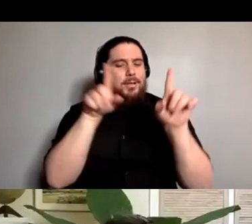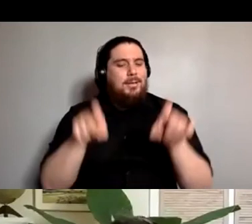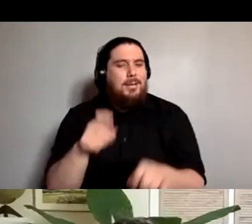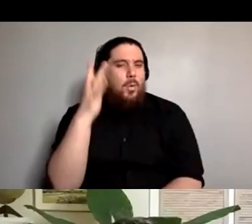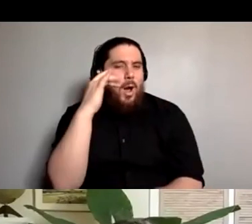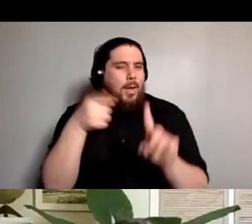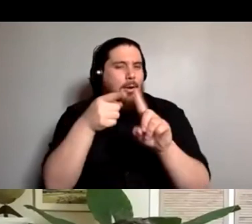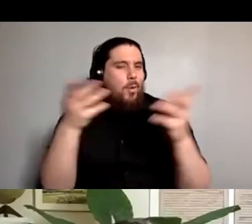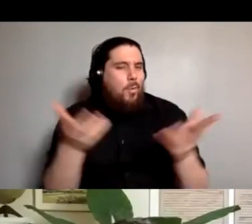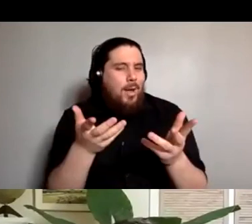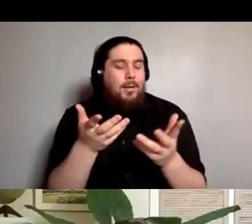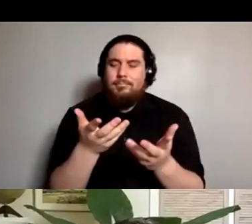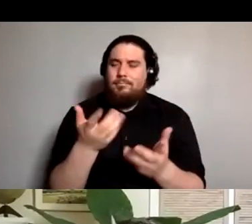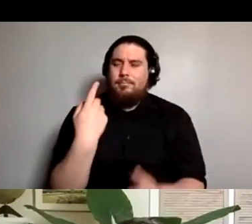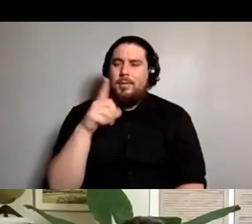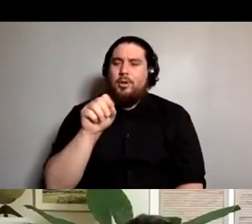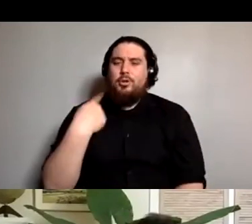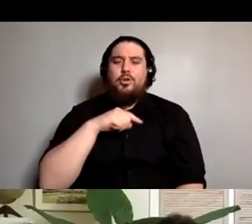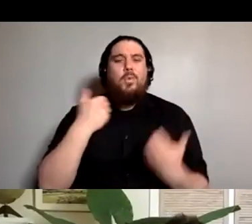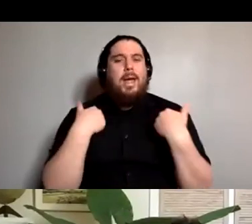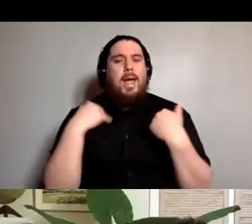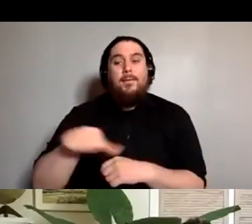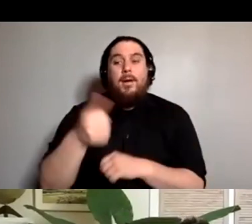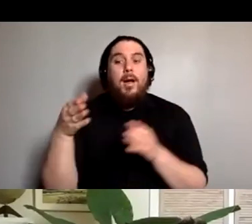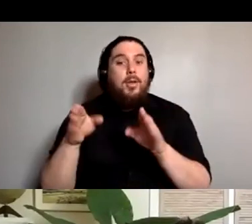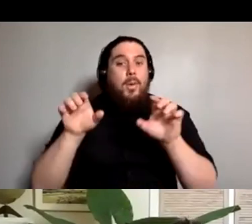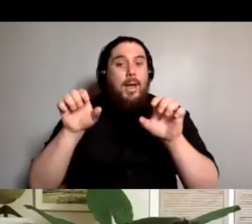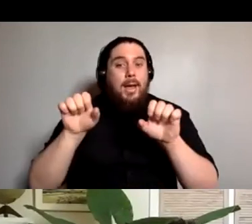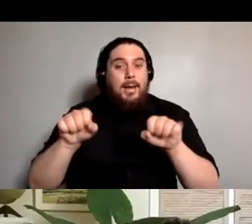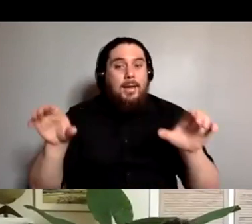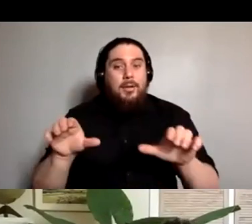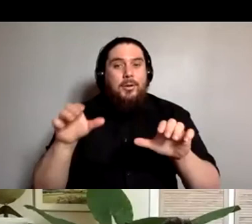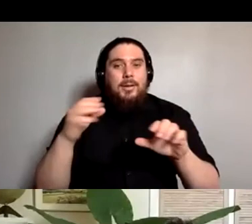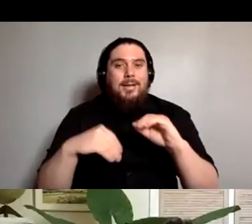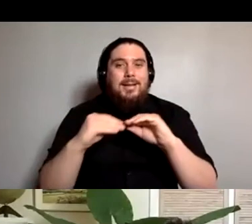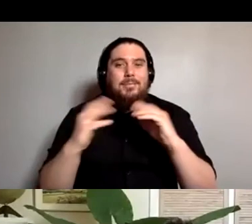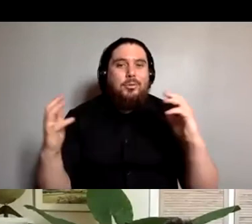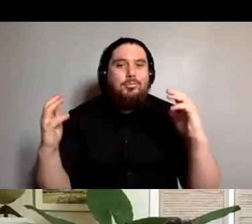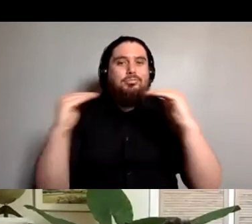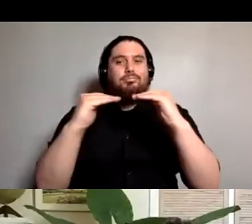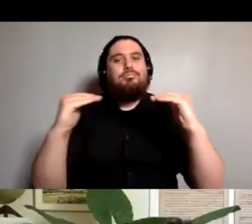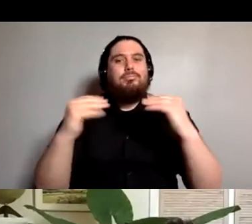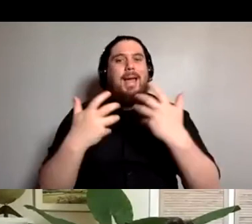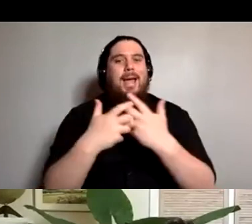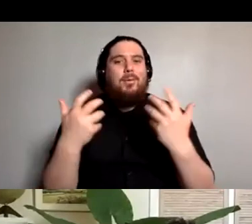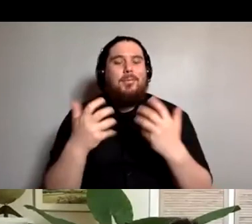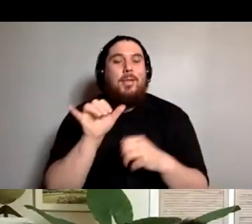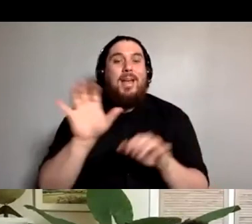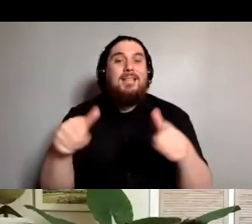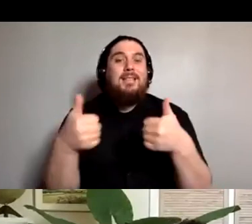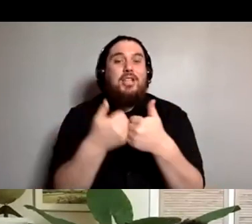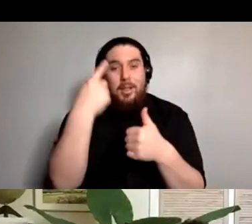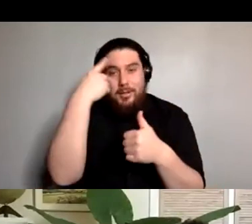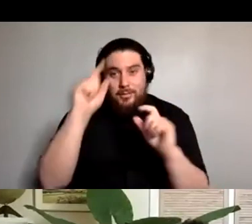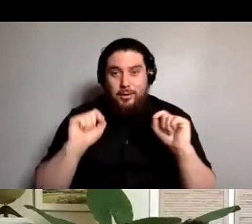Is there another way to do it that is more equitable? And so that's just the challenge that I have for everyone, that